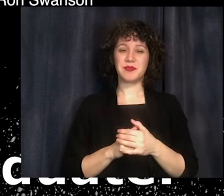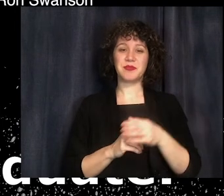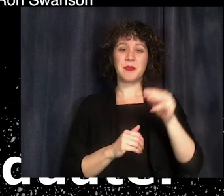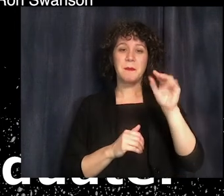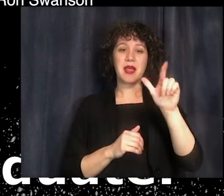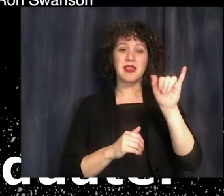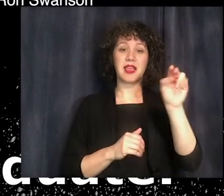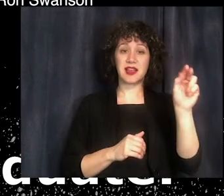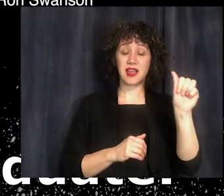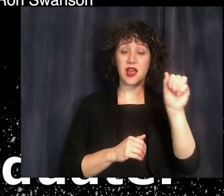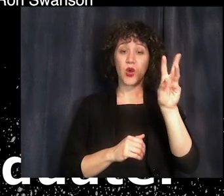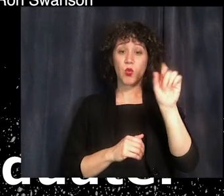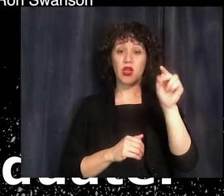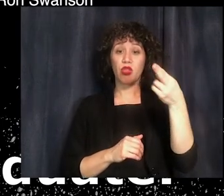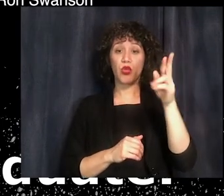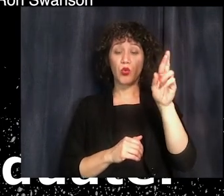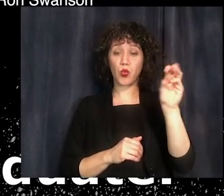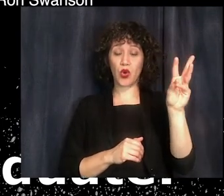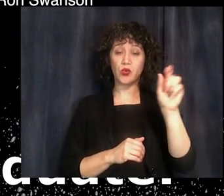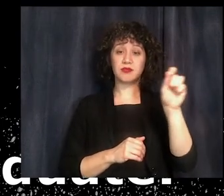Melina Withrow Demers.